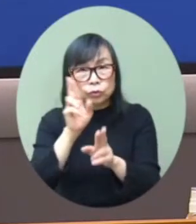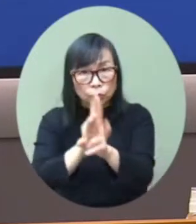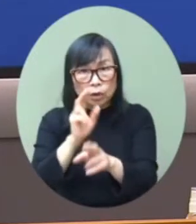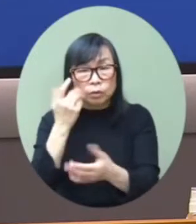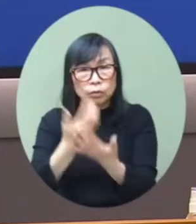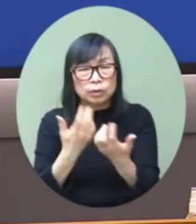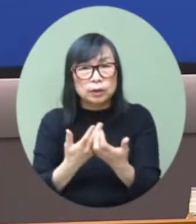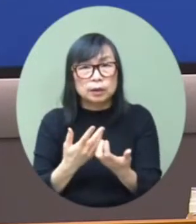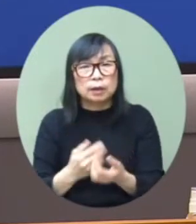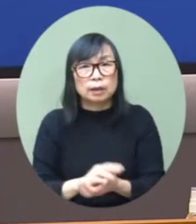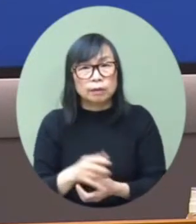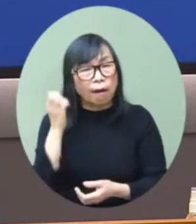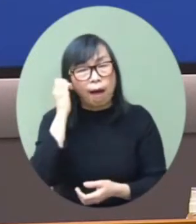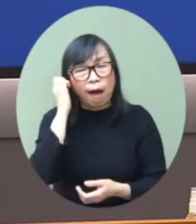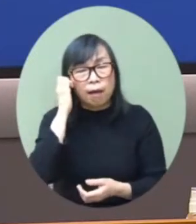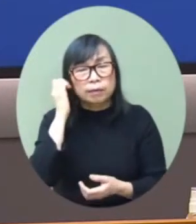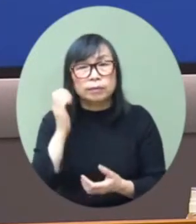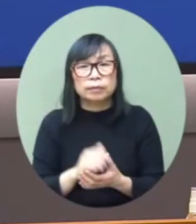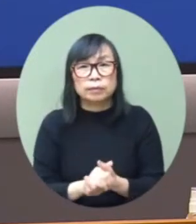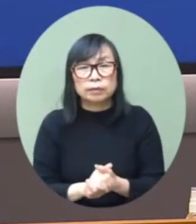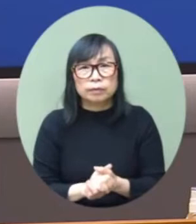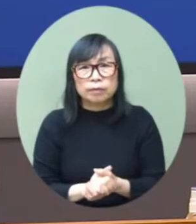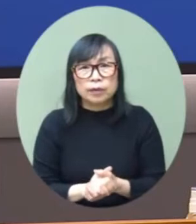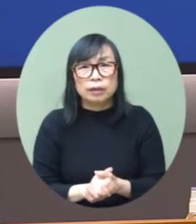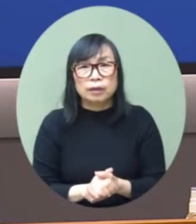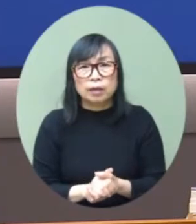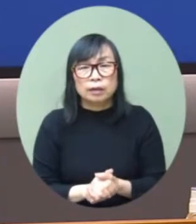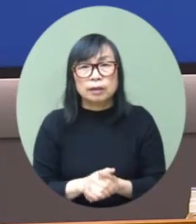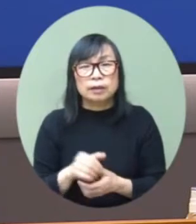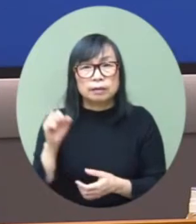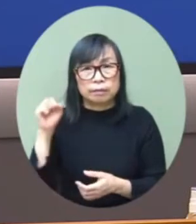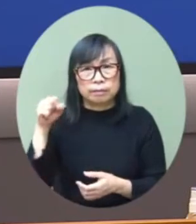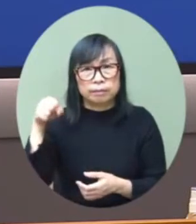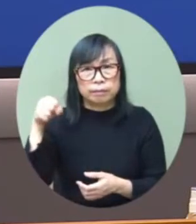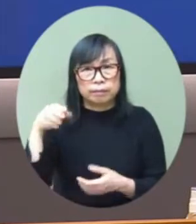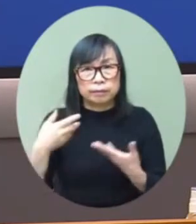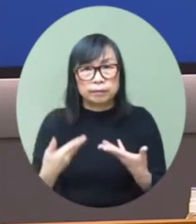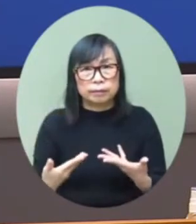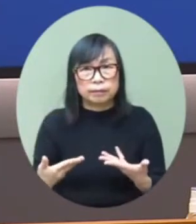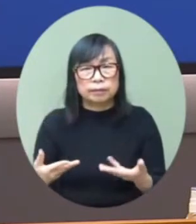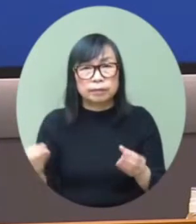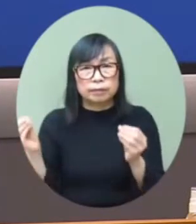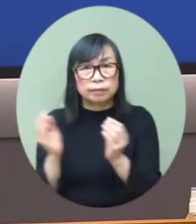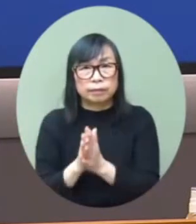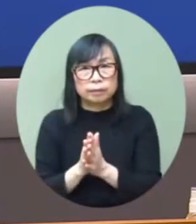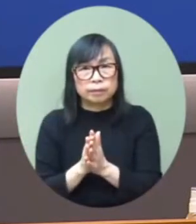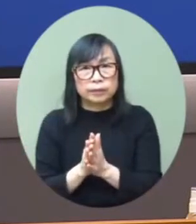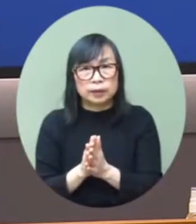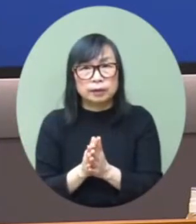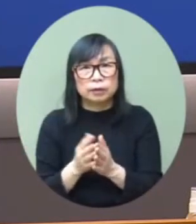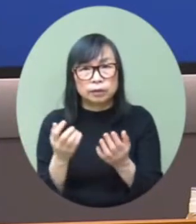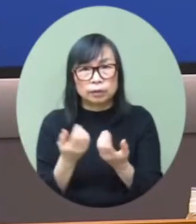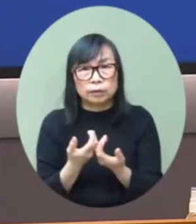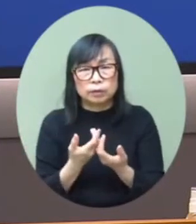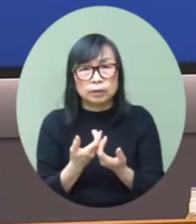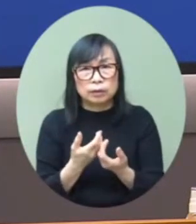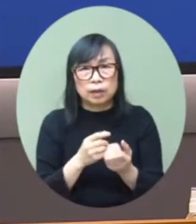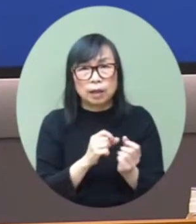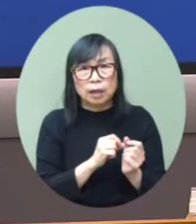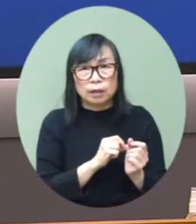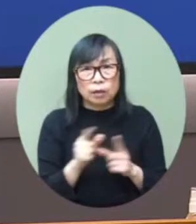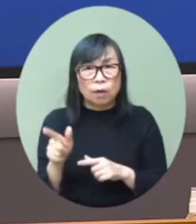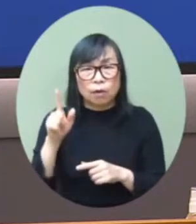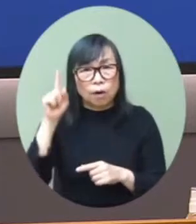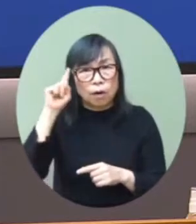accurate figure? This is not easy. I admit that the current